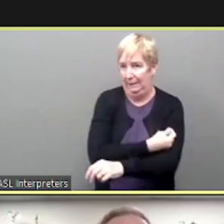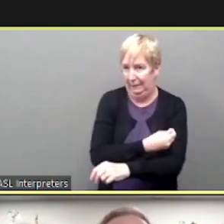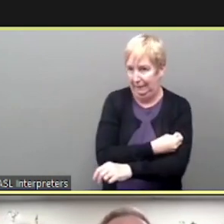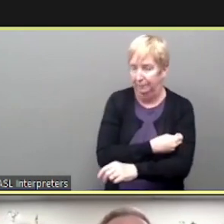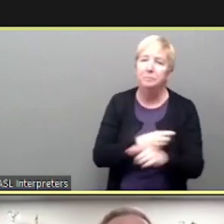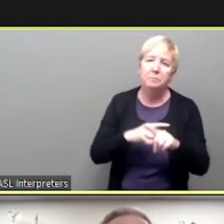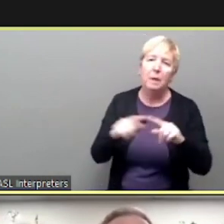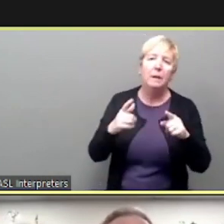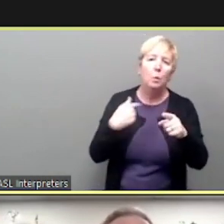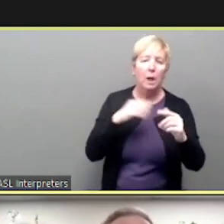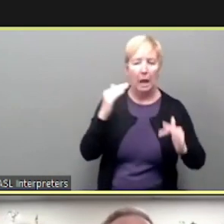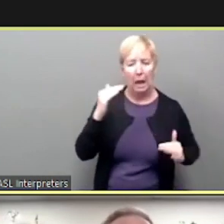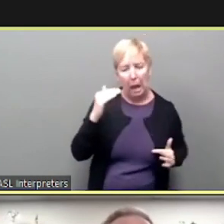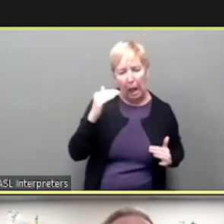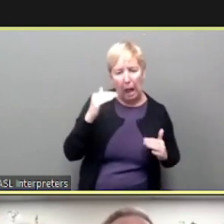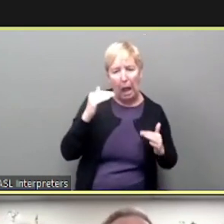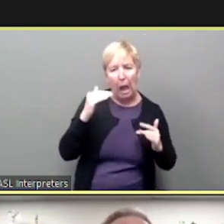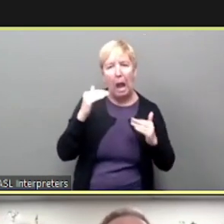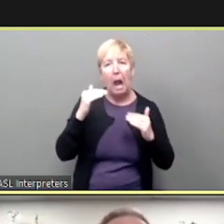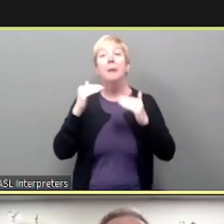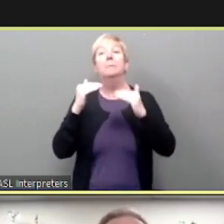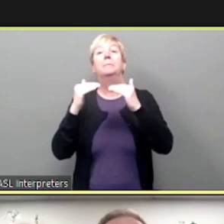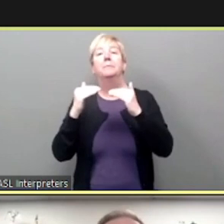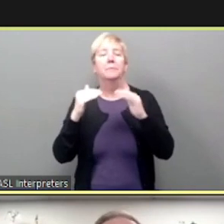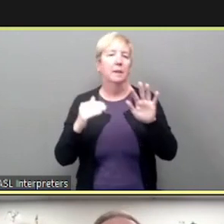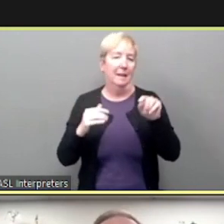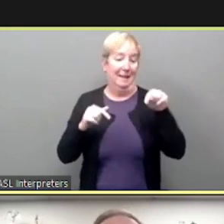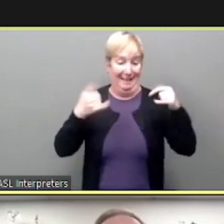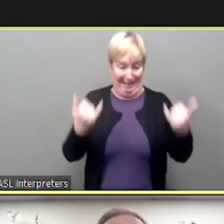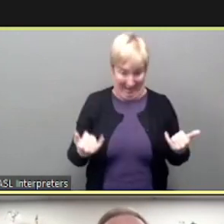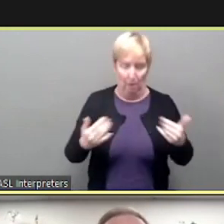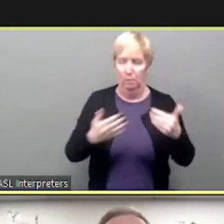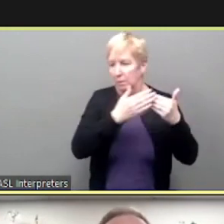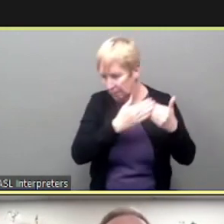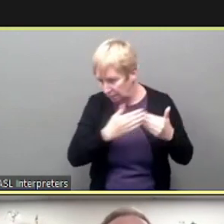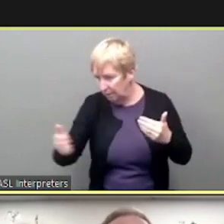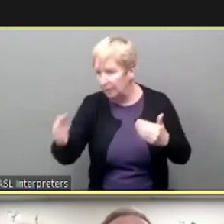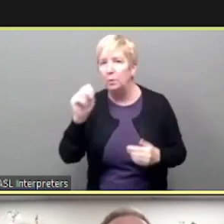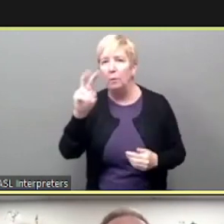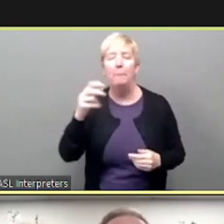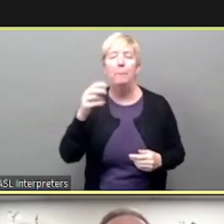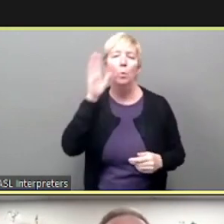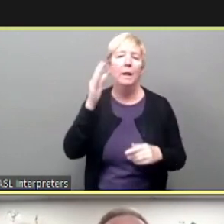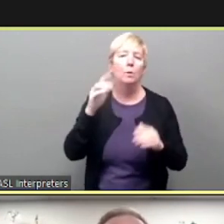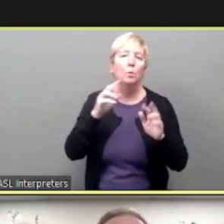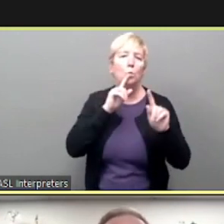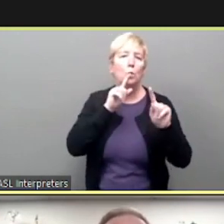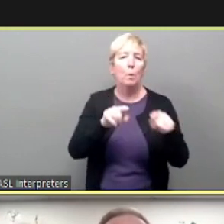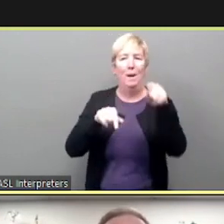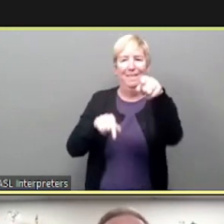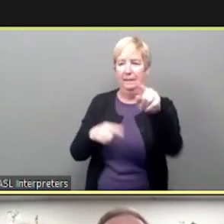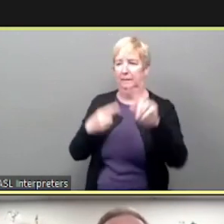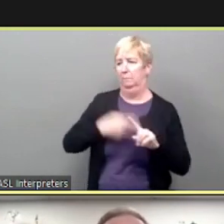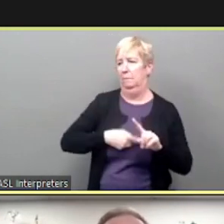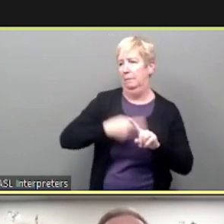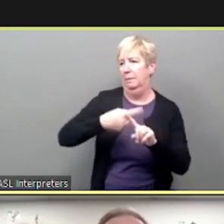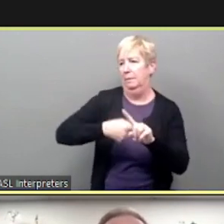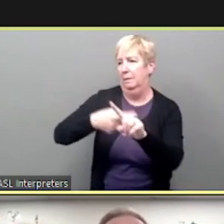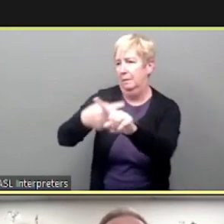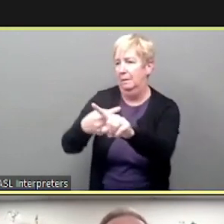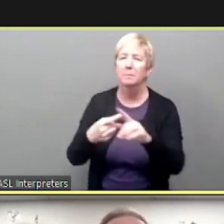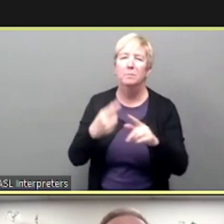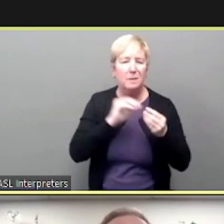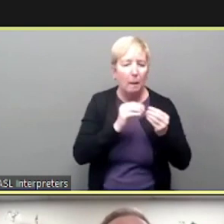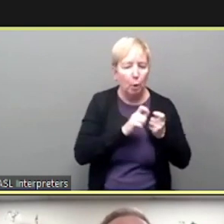going to a less frequent reporting schedule monthly, starting in November, and then we'll reevaluate after a couple of months, see how we're